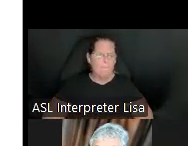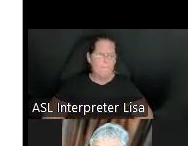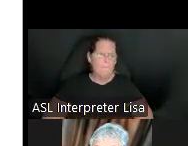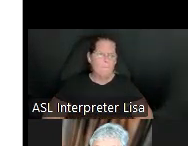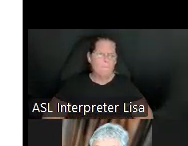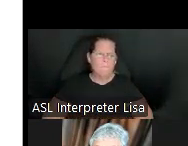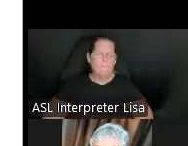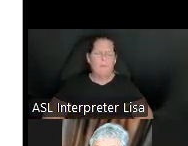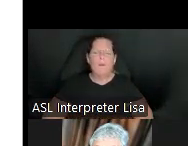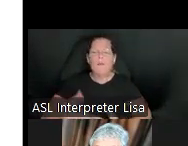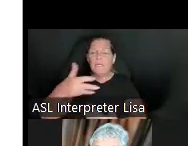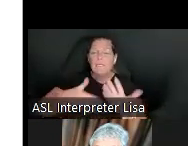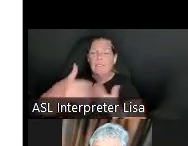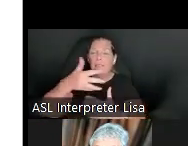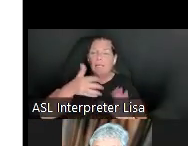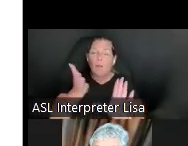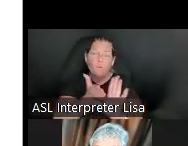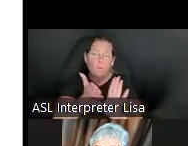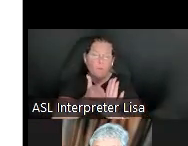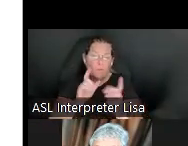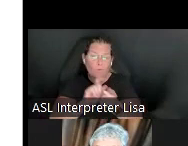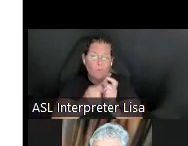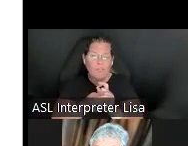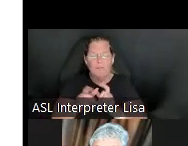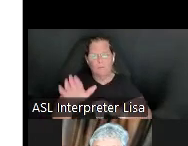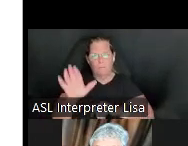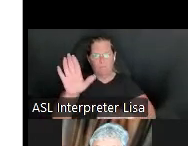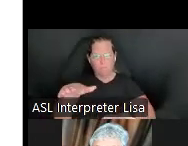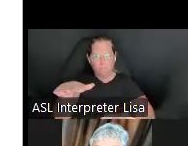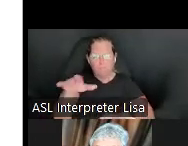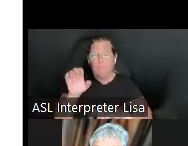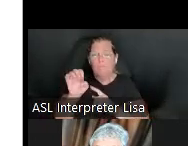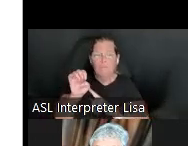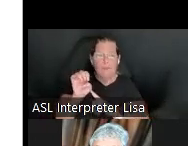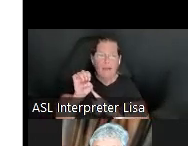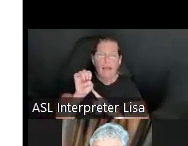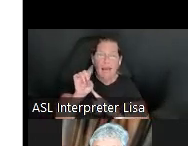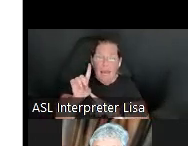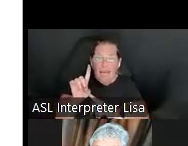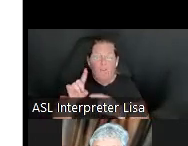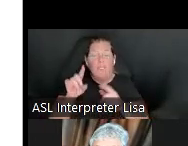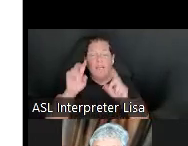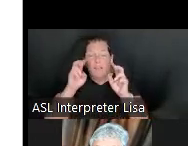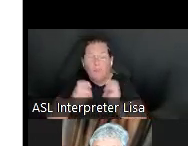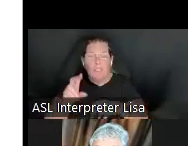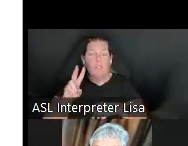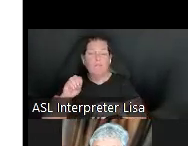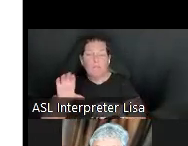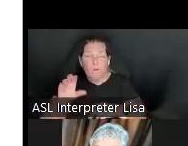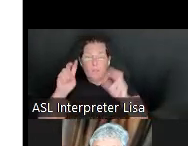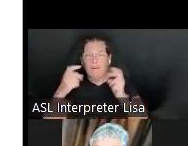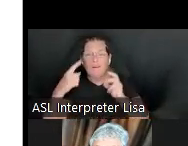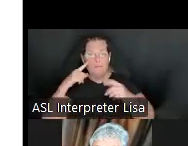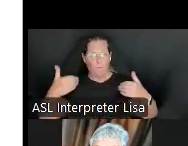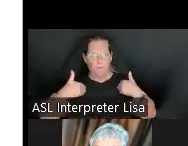As far as psychosocial changes, I always like to make the point that educational and vocational issues for youth who are eligible